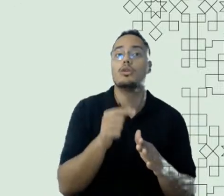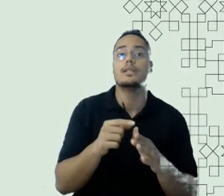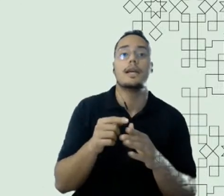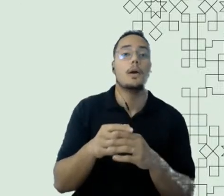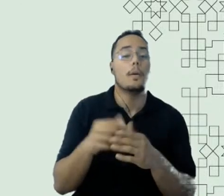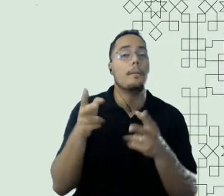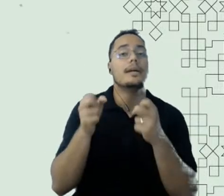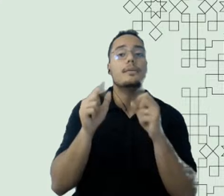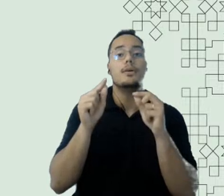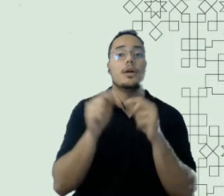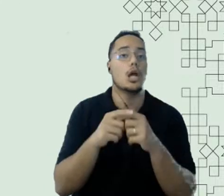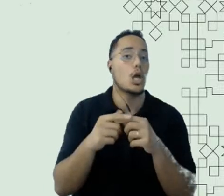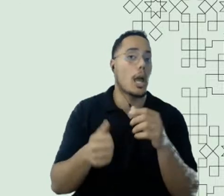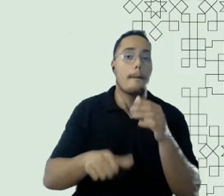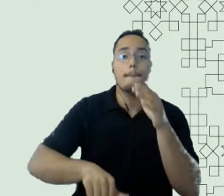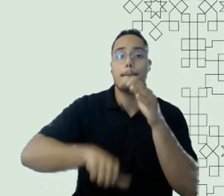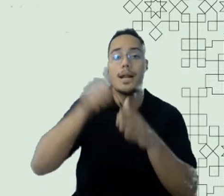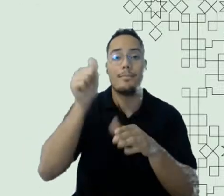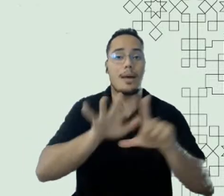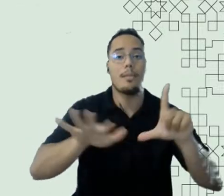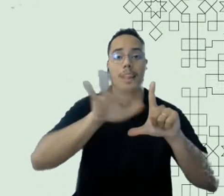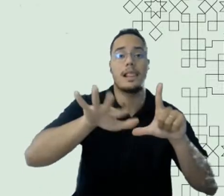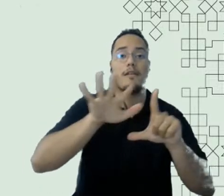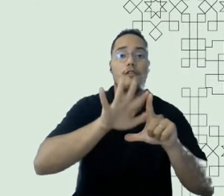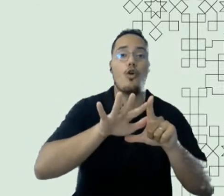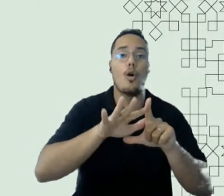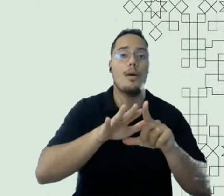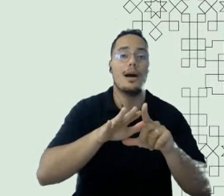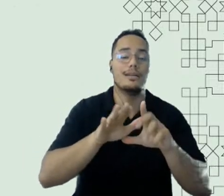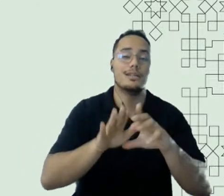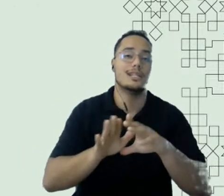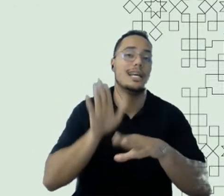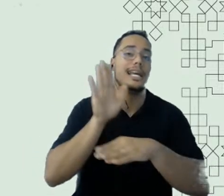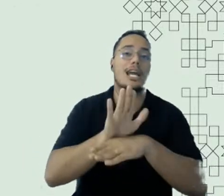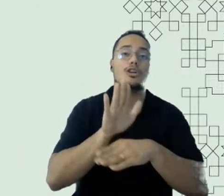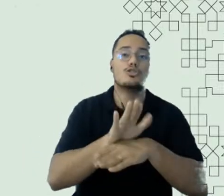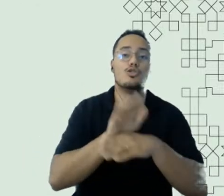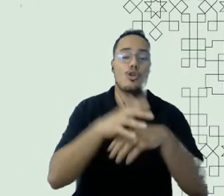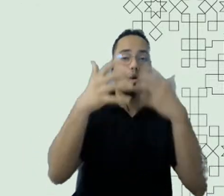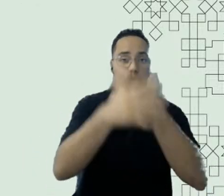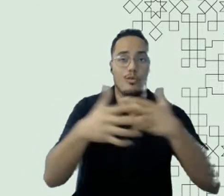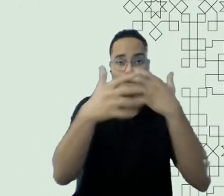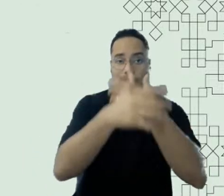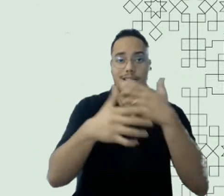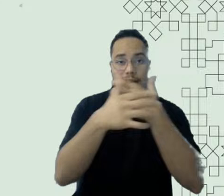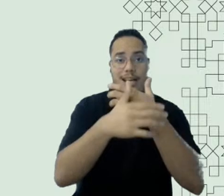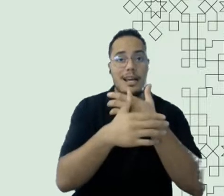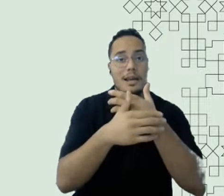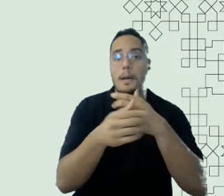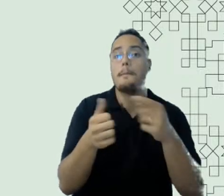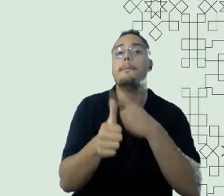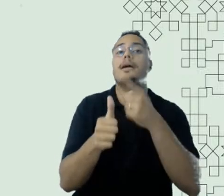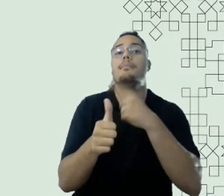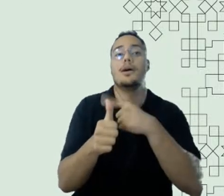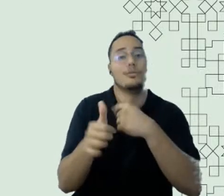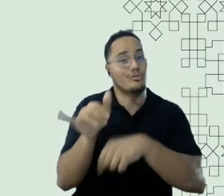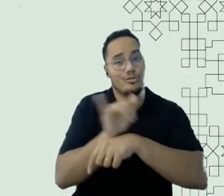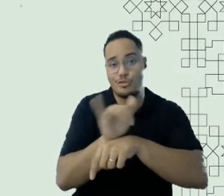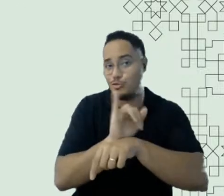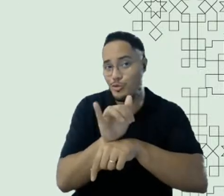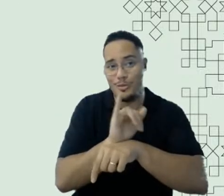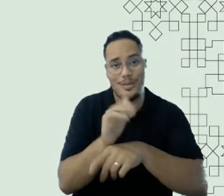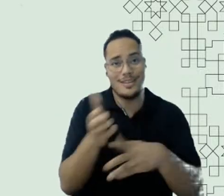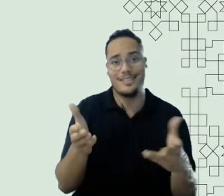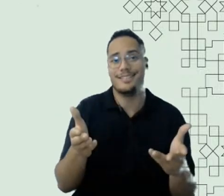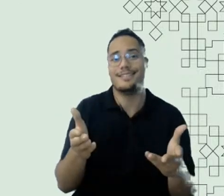before going to Deezer, Spotify, etc., they were going to YouTube to listen to music. So, and then there